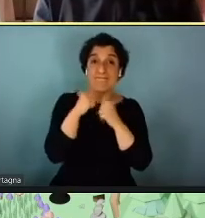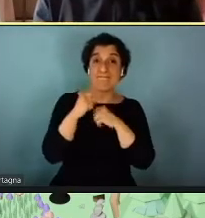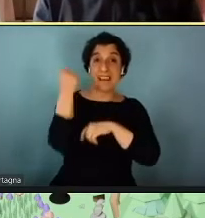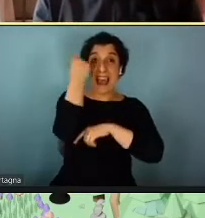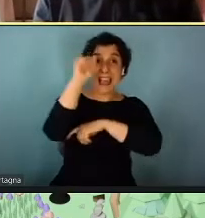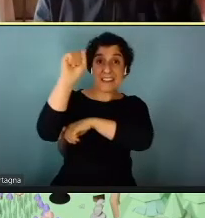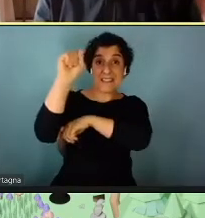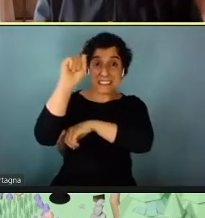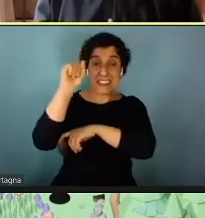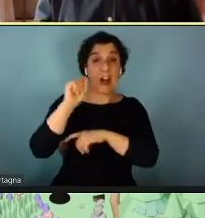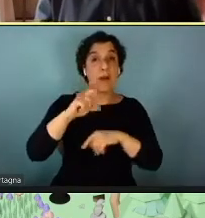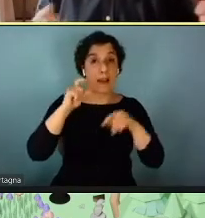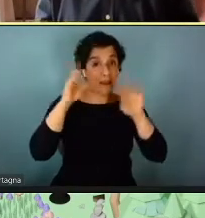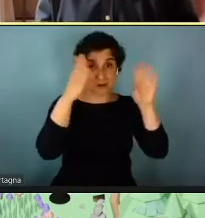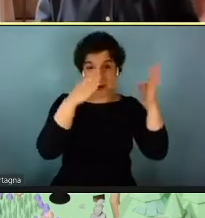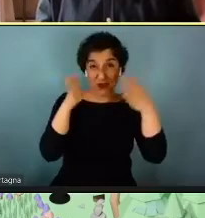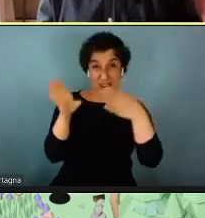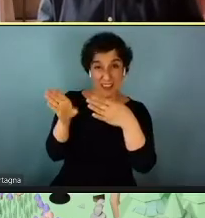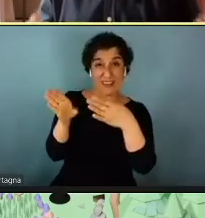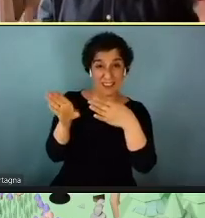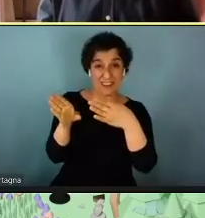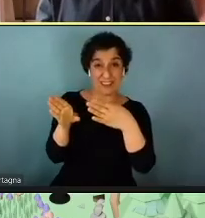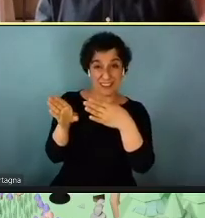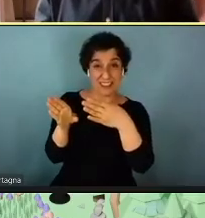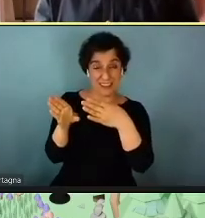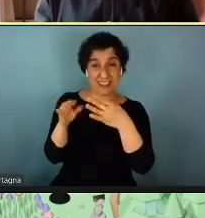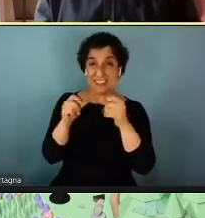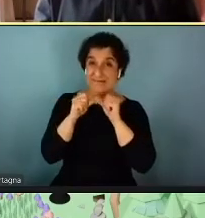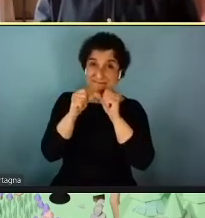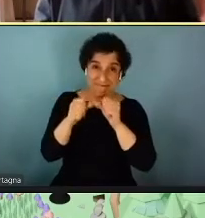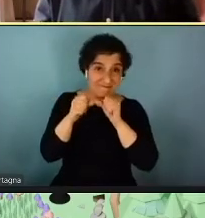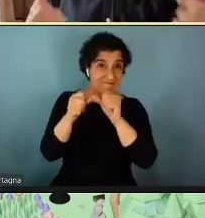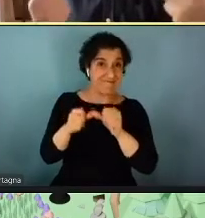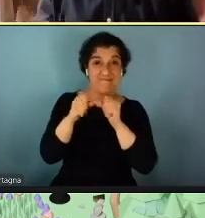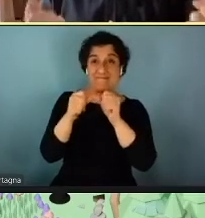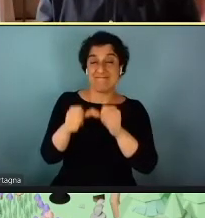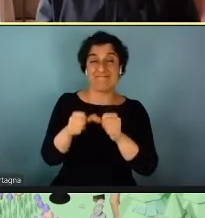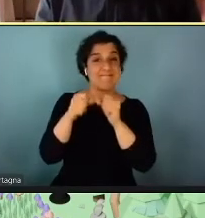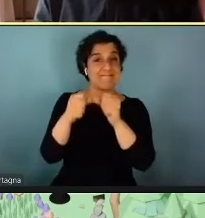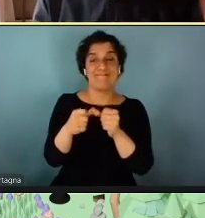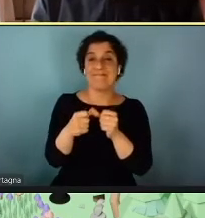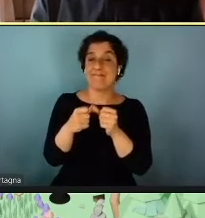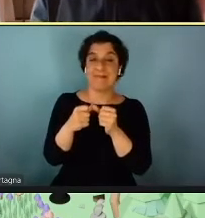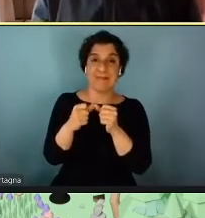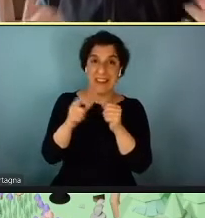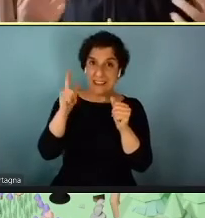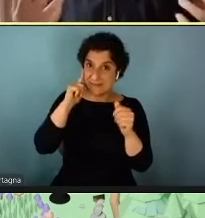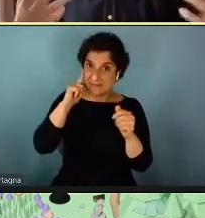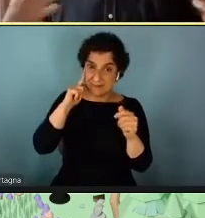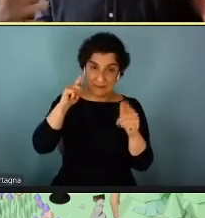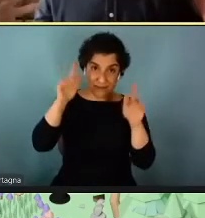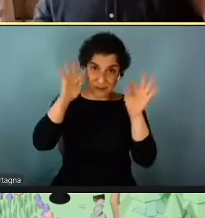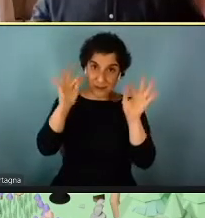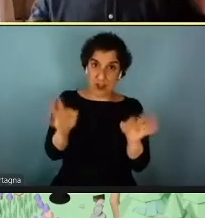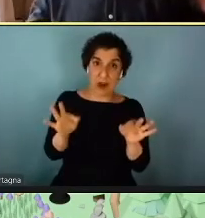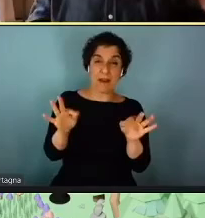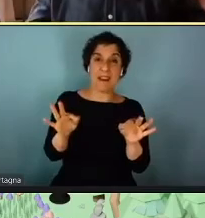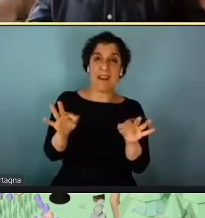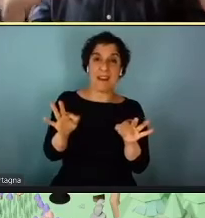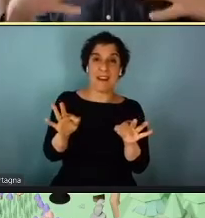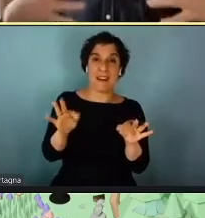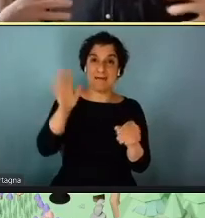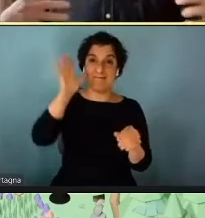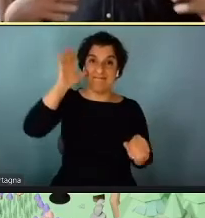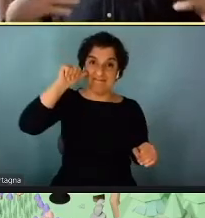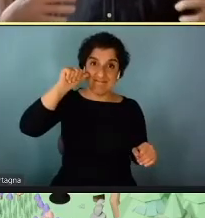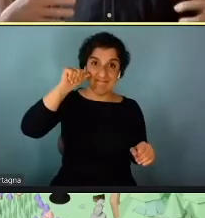shift to kind of a resilient activism and determination, because